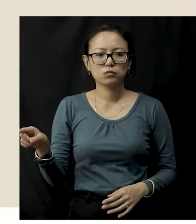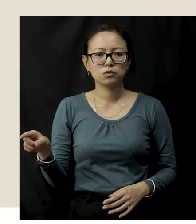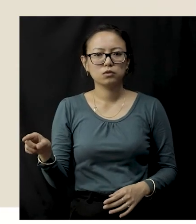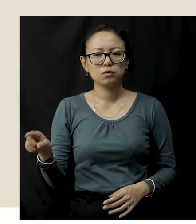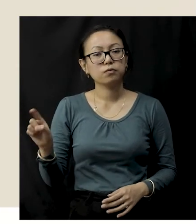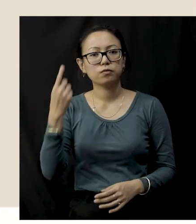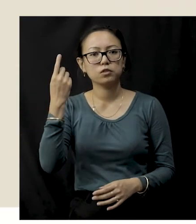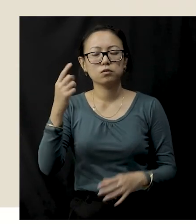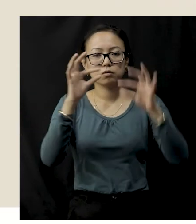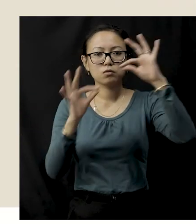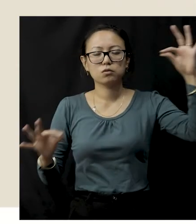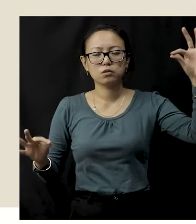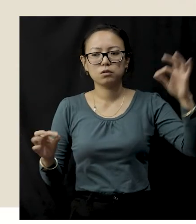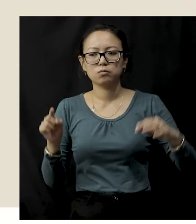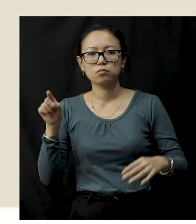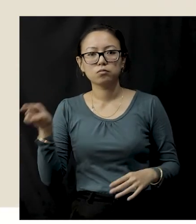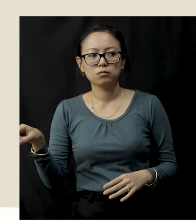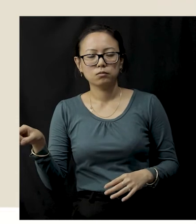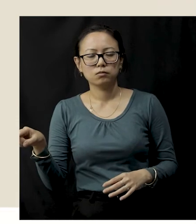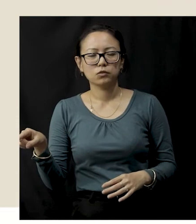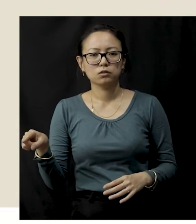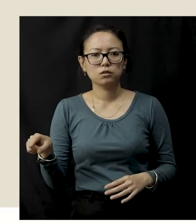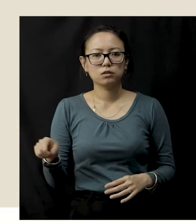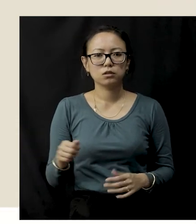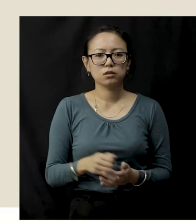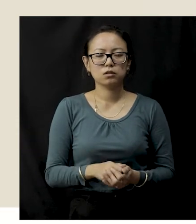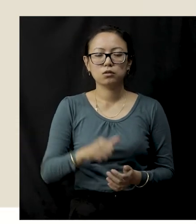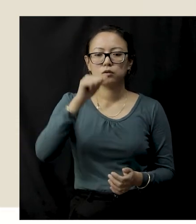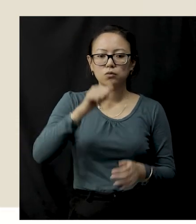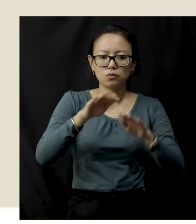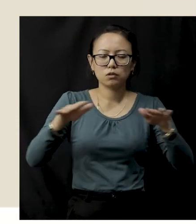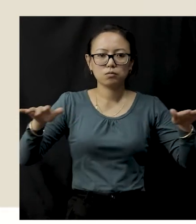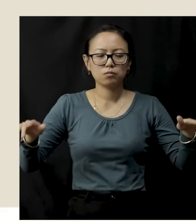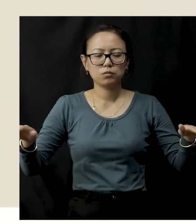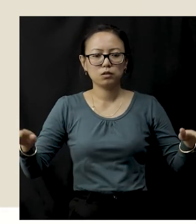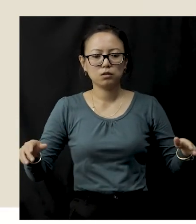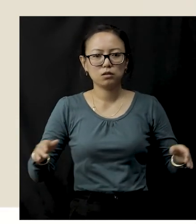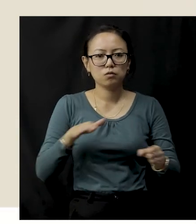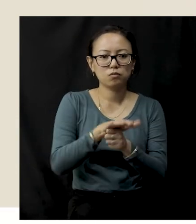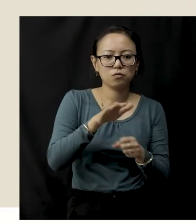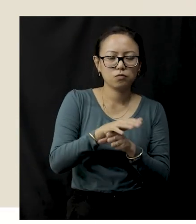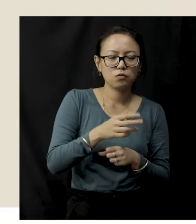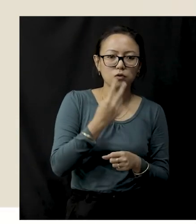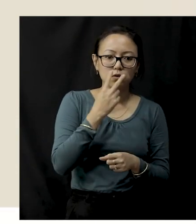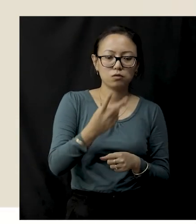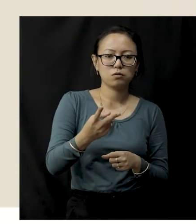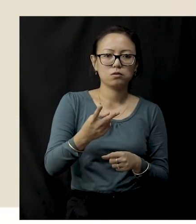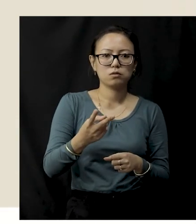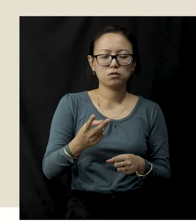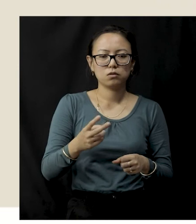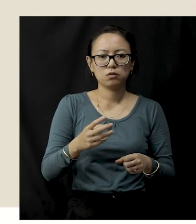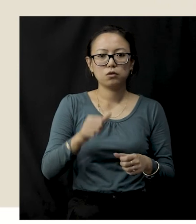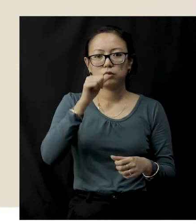a man who saw the wood that was floating on water, and another one was a wood